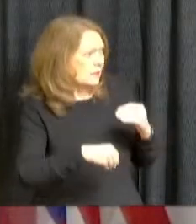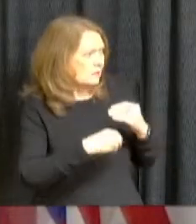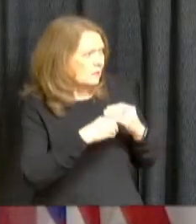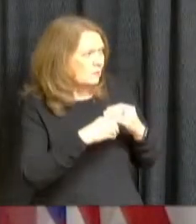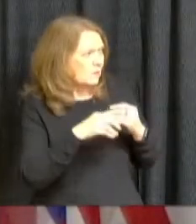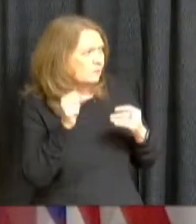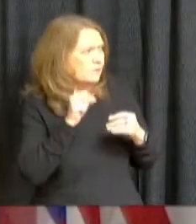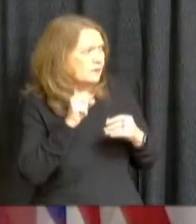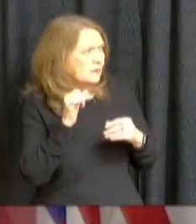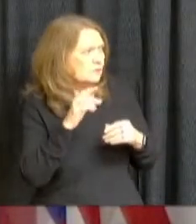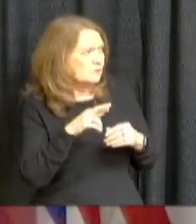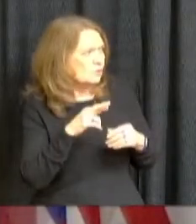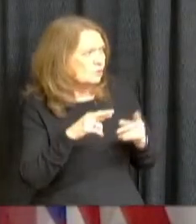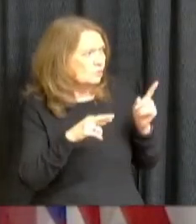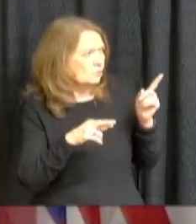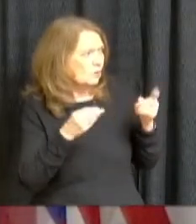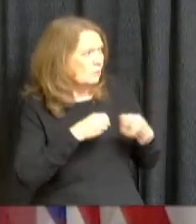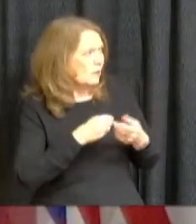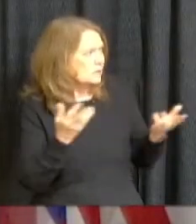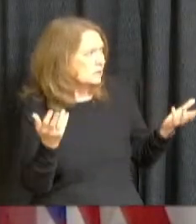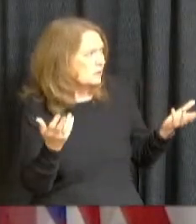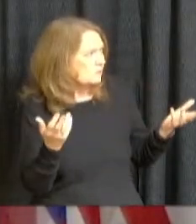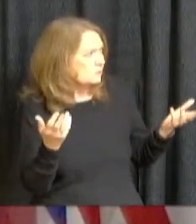amendment? Yes, sir, I